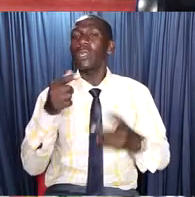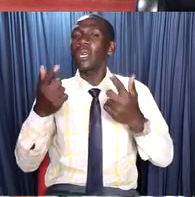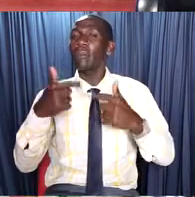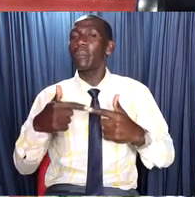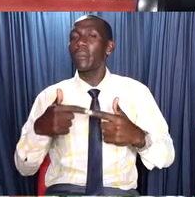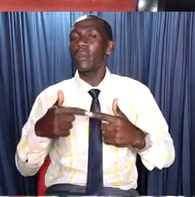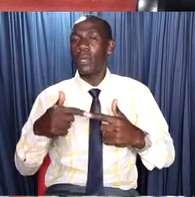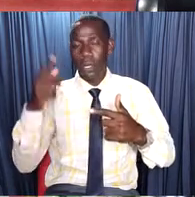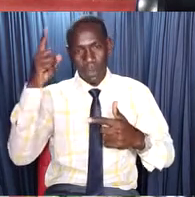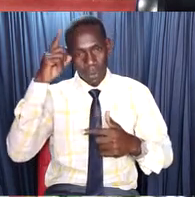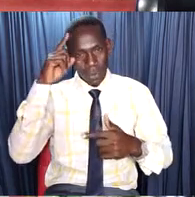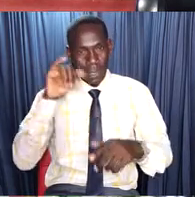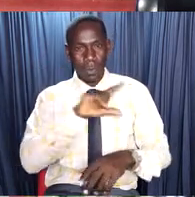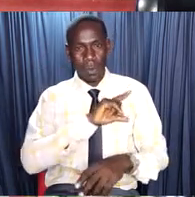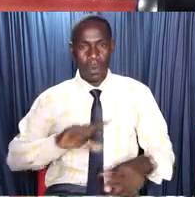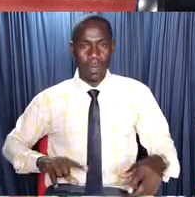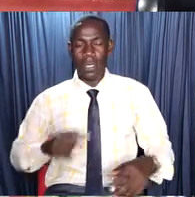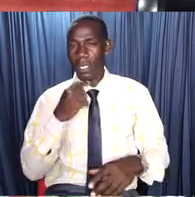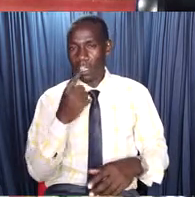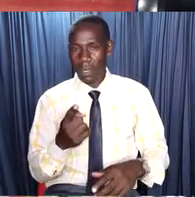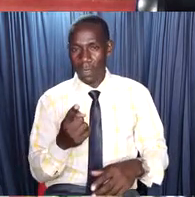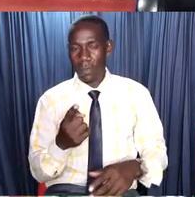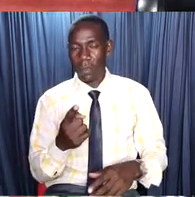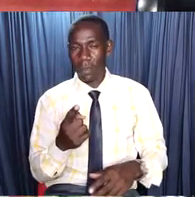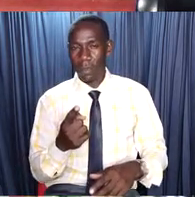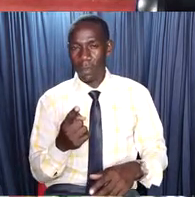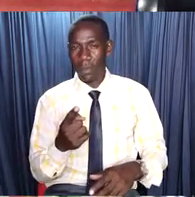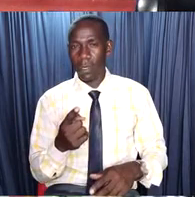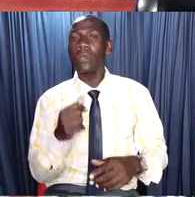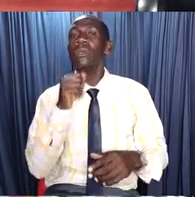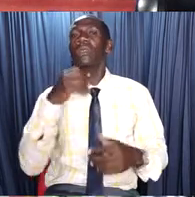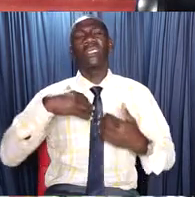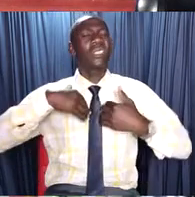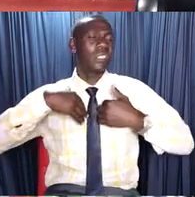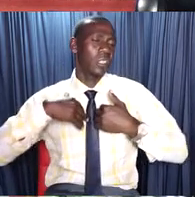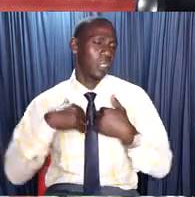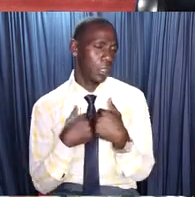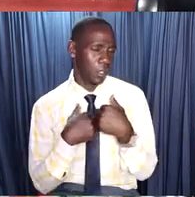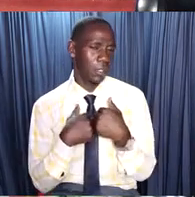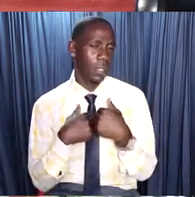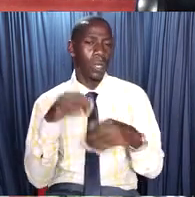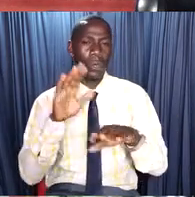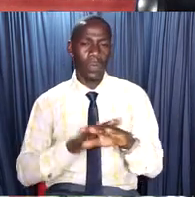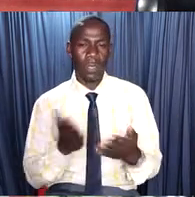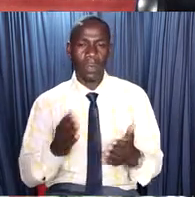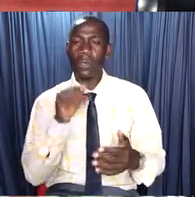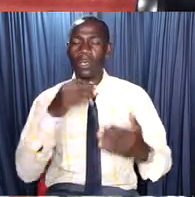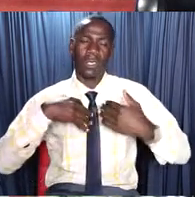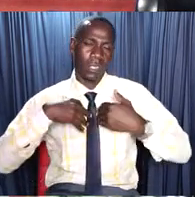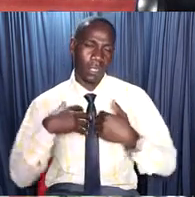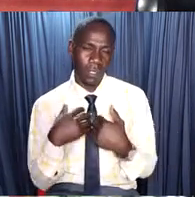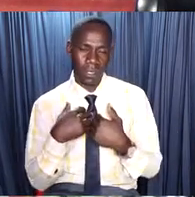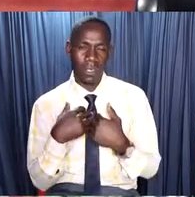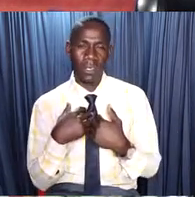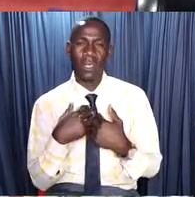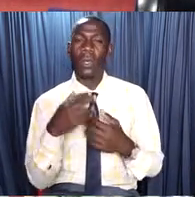not been blessed yet. Yeye ajualo Bwana alisema. What he knows the Lord commanded. Hachoki yeye. He doesn't get tired. Mtumwa mwema hachoki. A good servant never gets